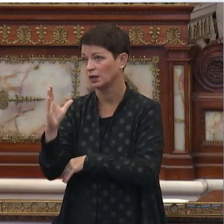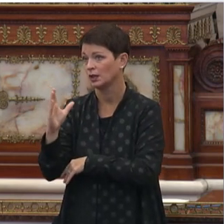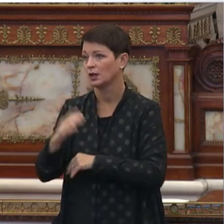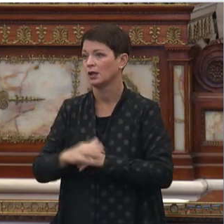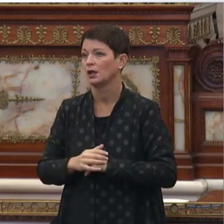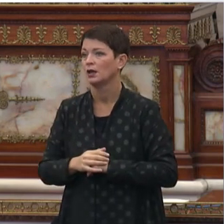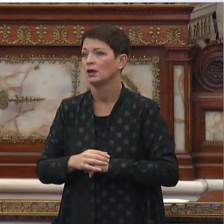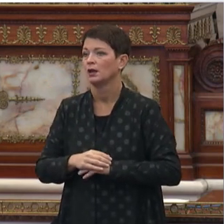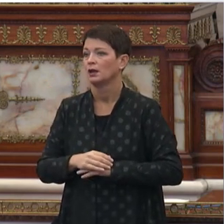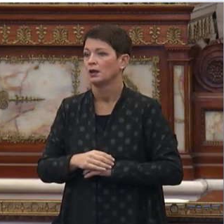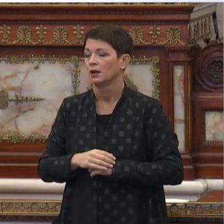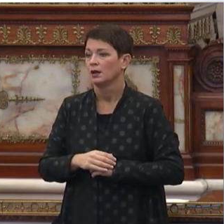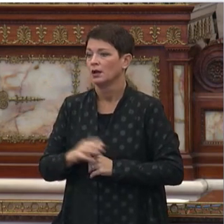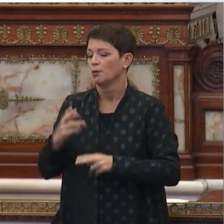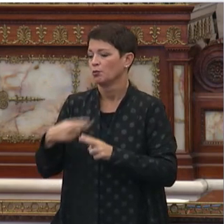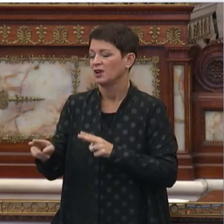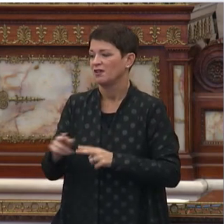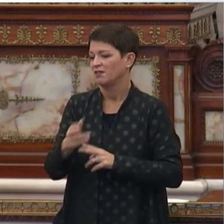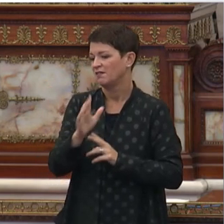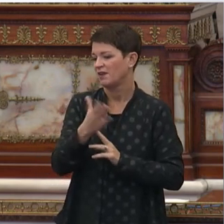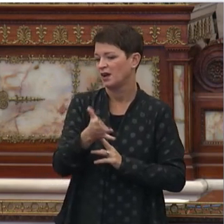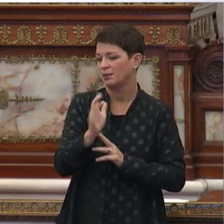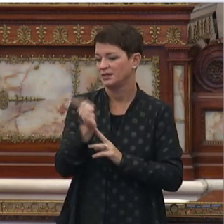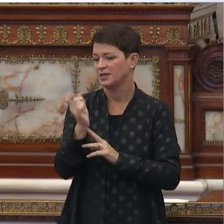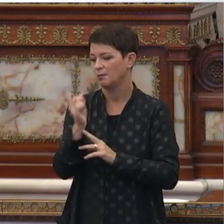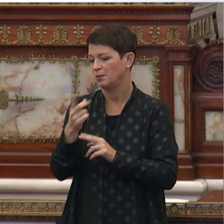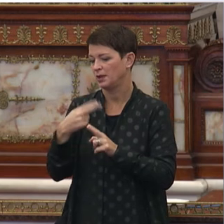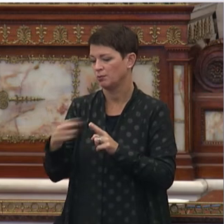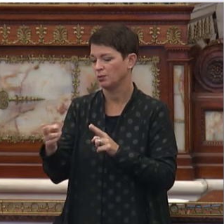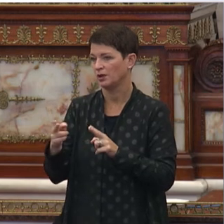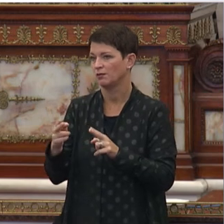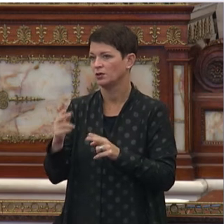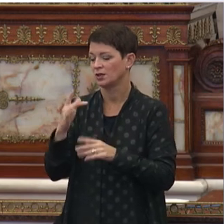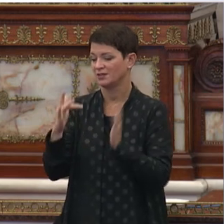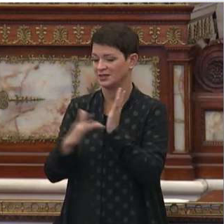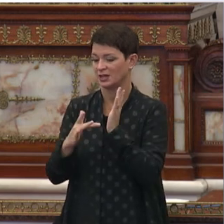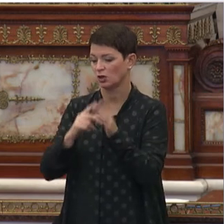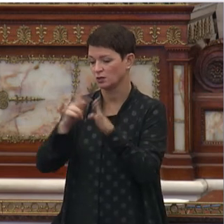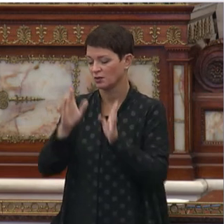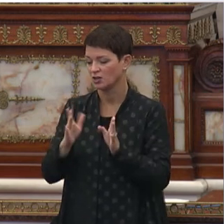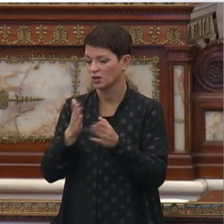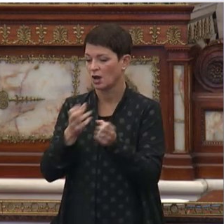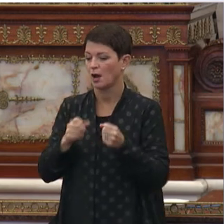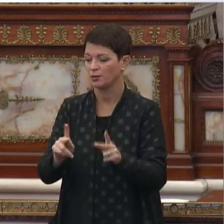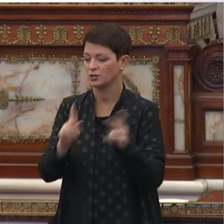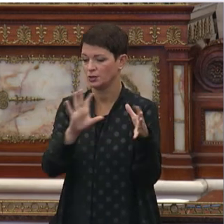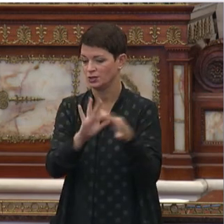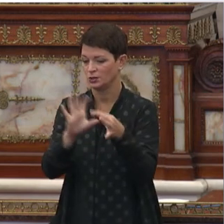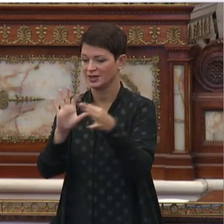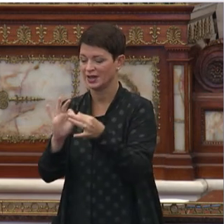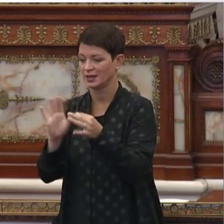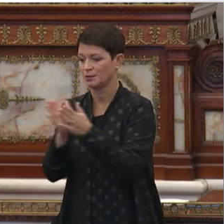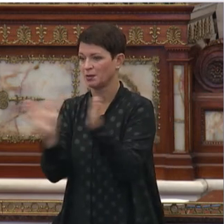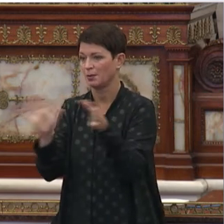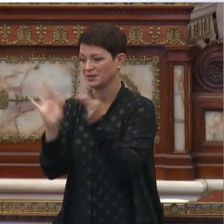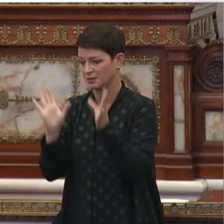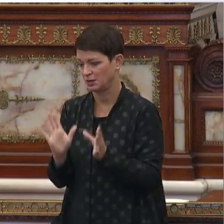brief 5 to 10 minute recess to give our technology professional an opportunity to connect everyone so they may